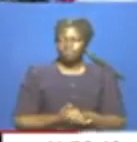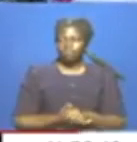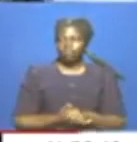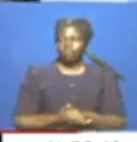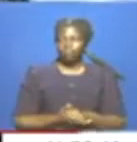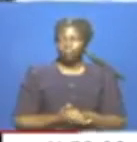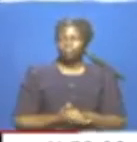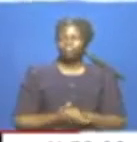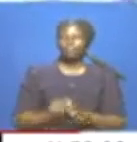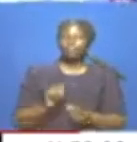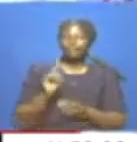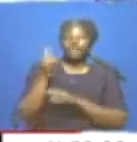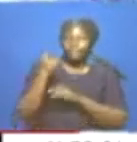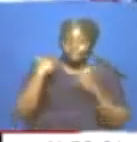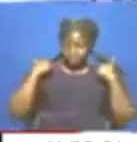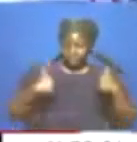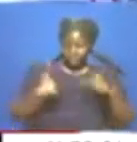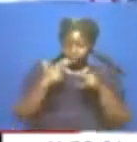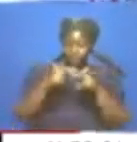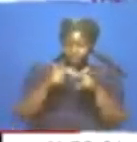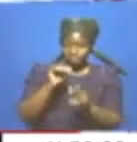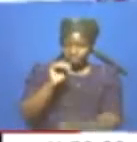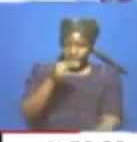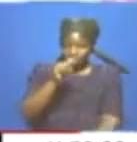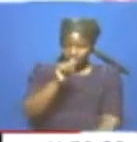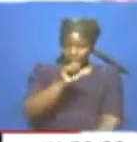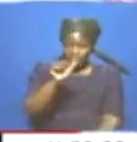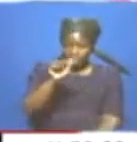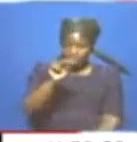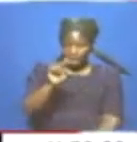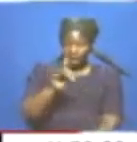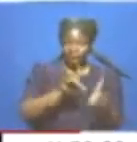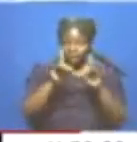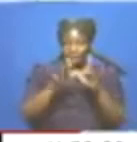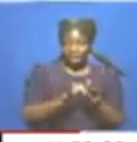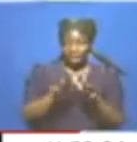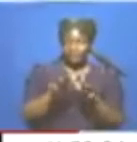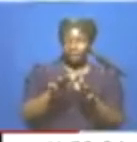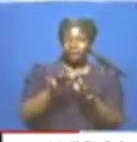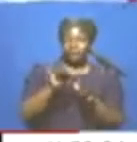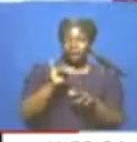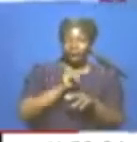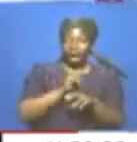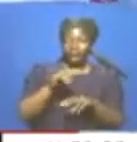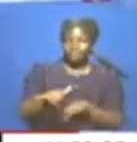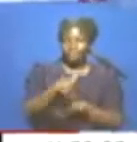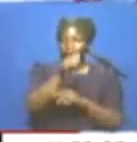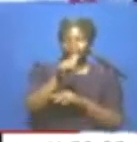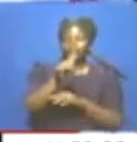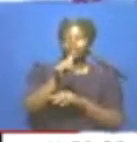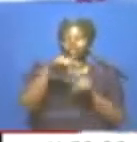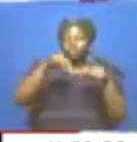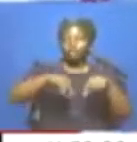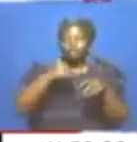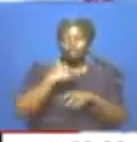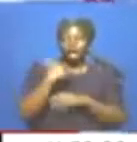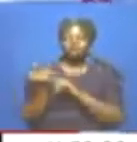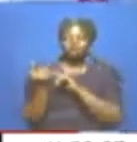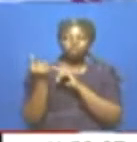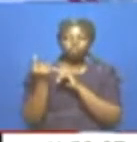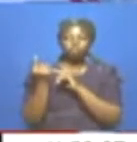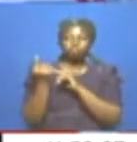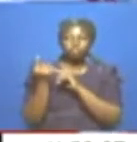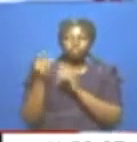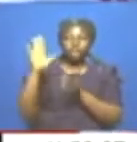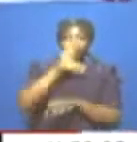First of all, my name is Abdullahi Adan Hassan, director of iFly Air. Today we have launched a maiden flight for scheduled